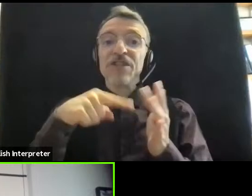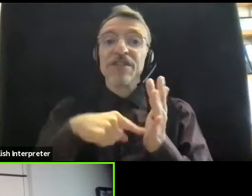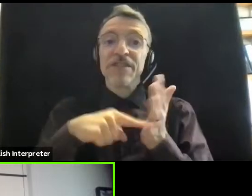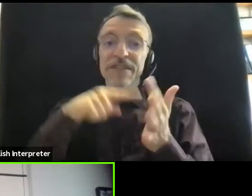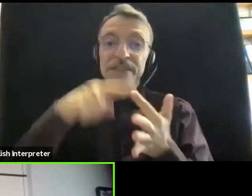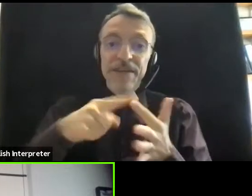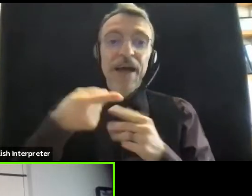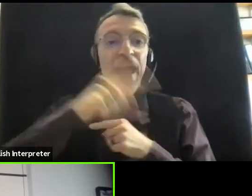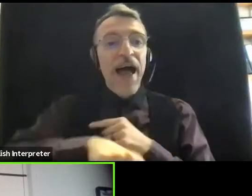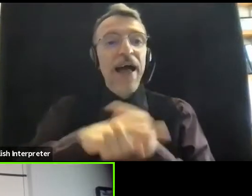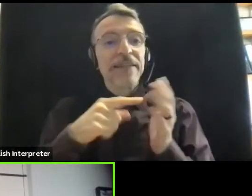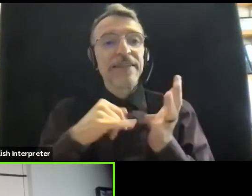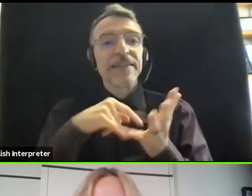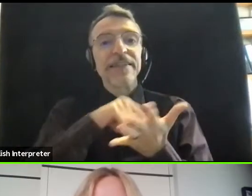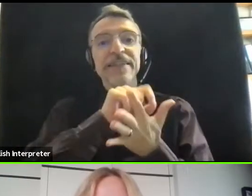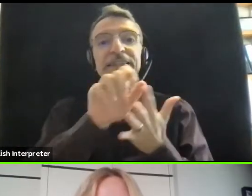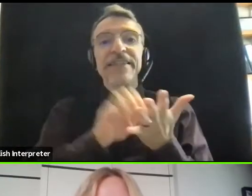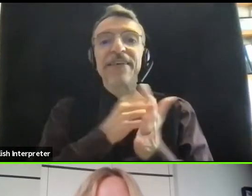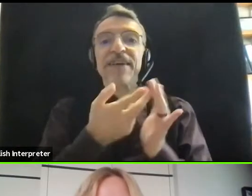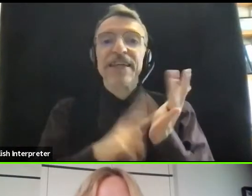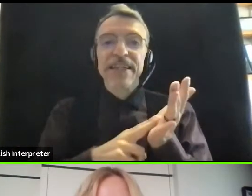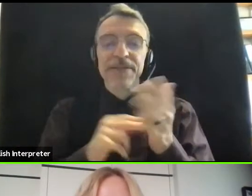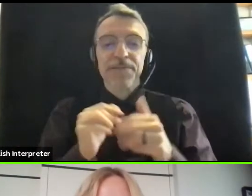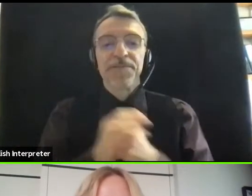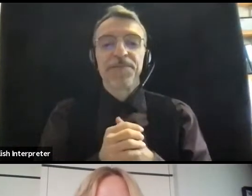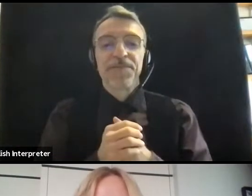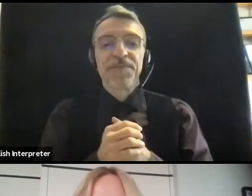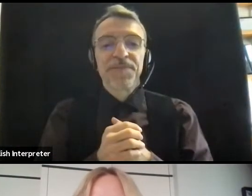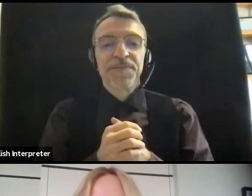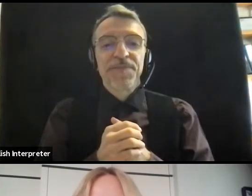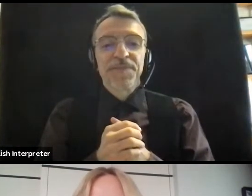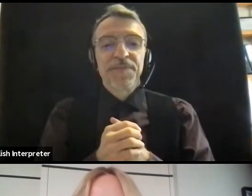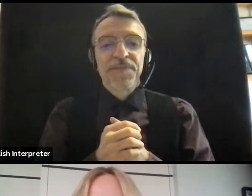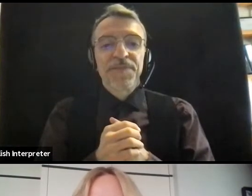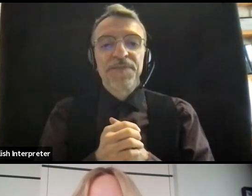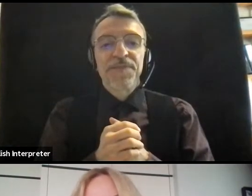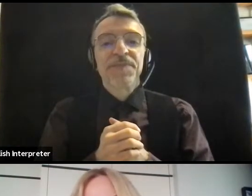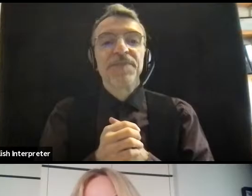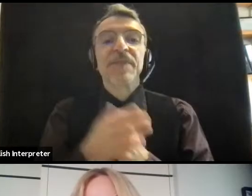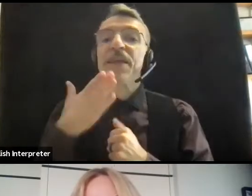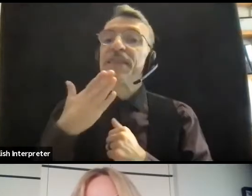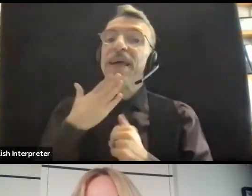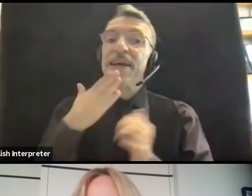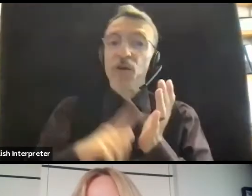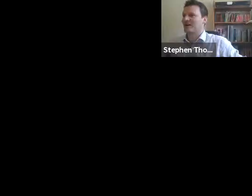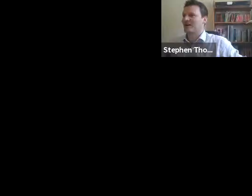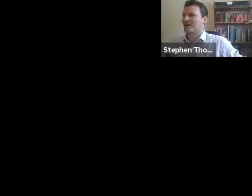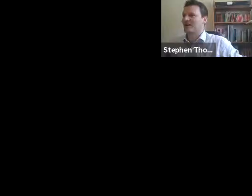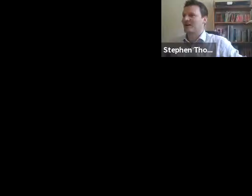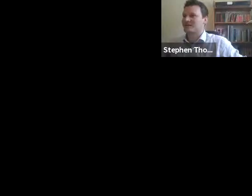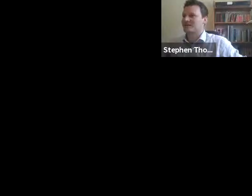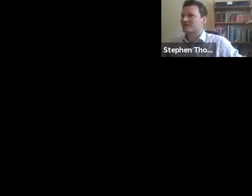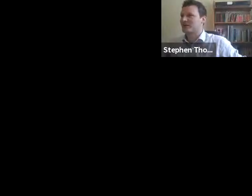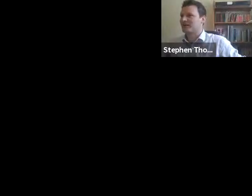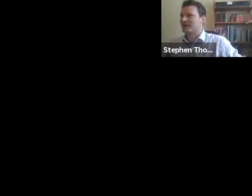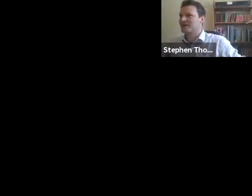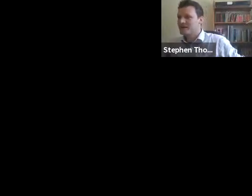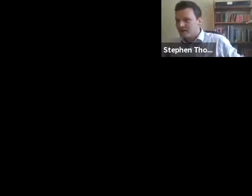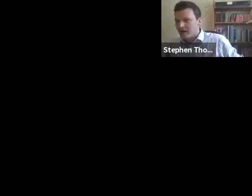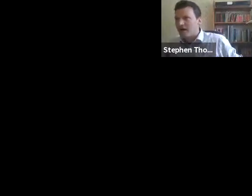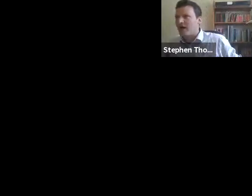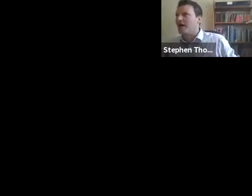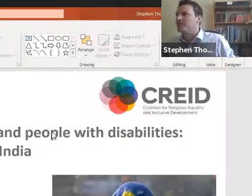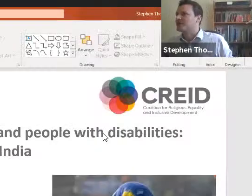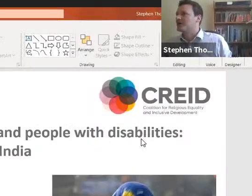your presentation. Thank you very much, Lisa. Thank you for the introduction. It's a pleasure to be